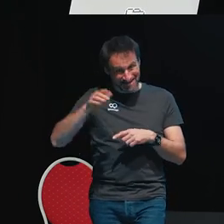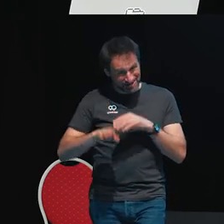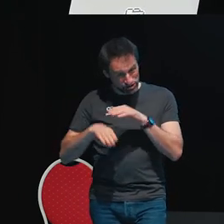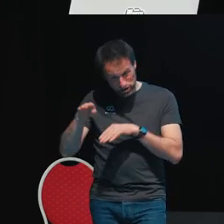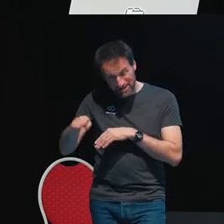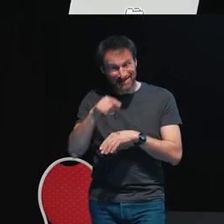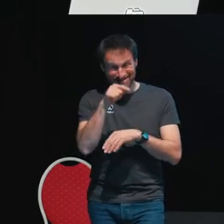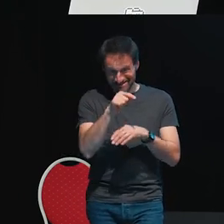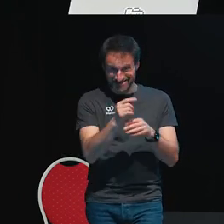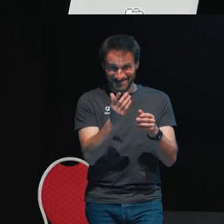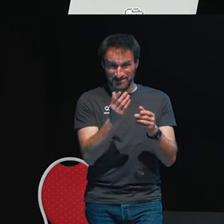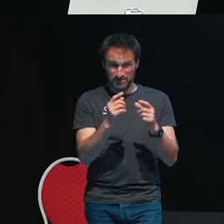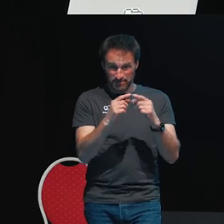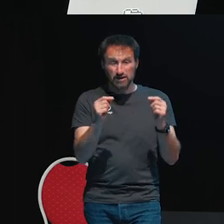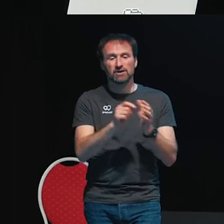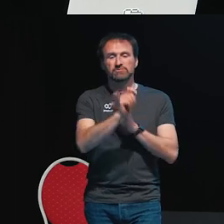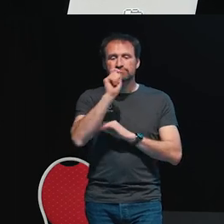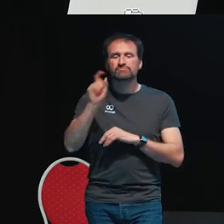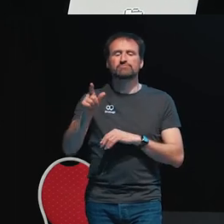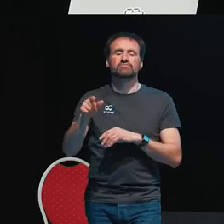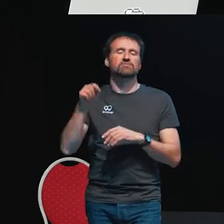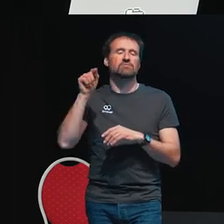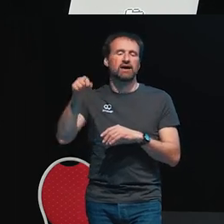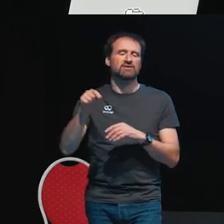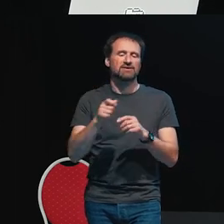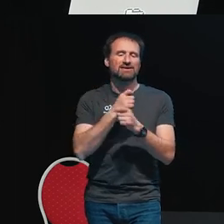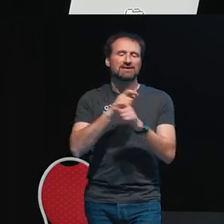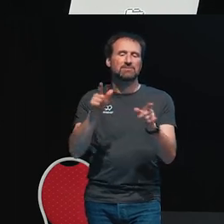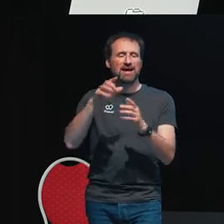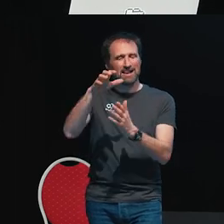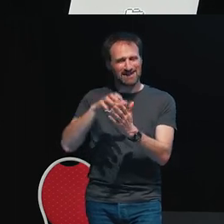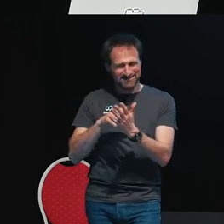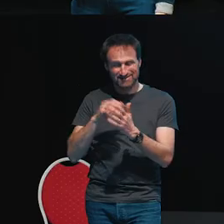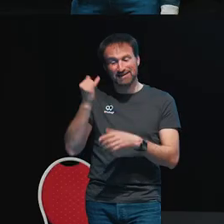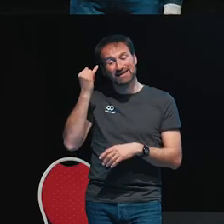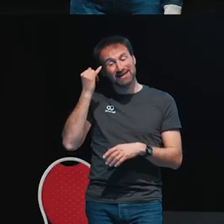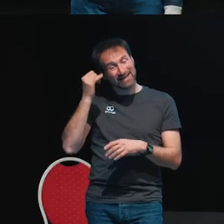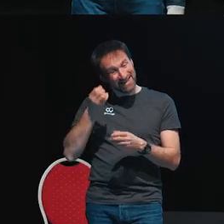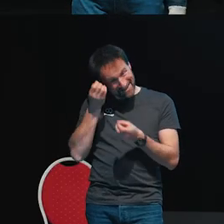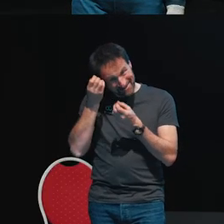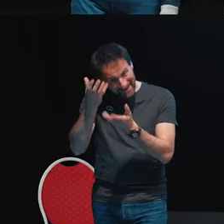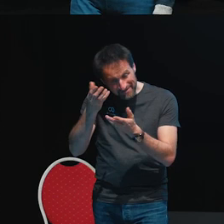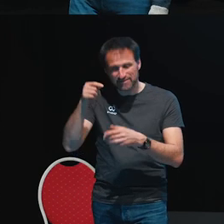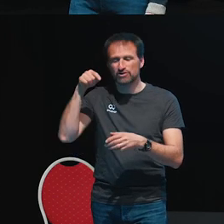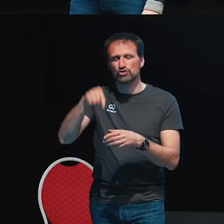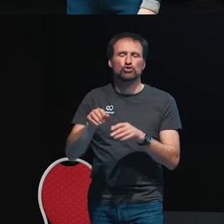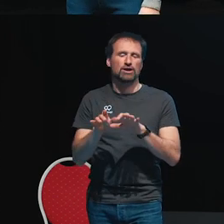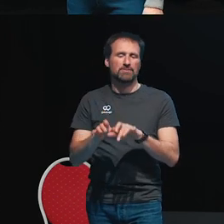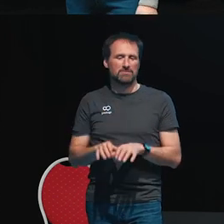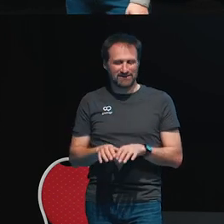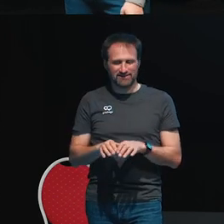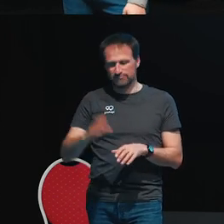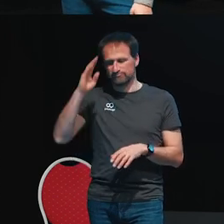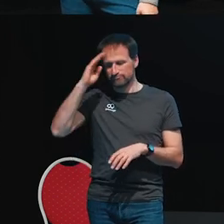list called intent to implement. Say, hello, Chromium engineers. I have this idea. Here is my